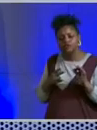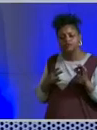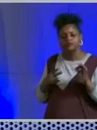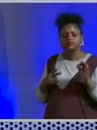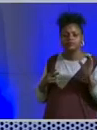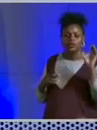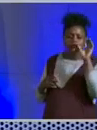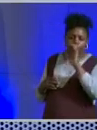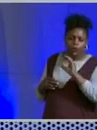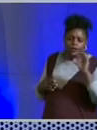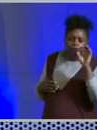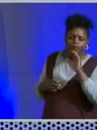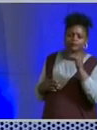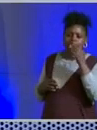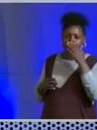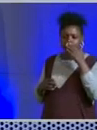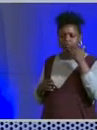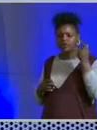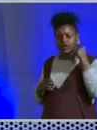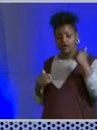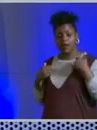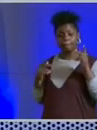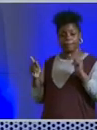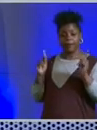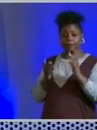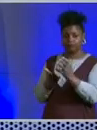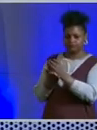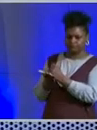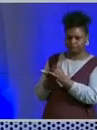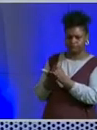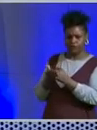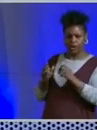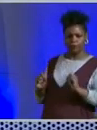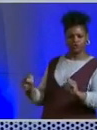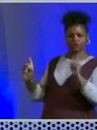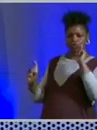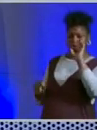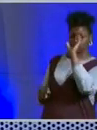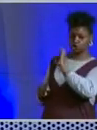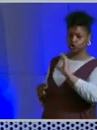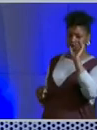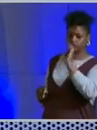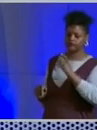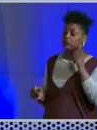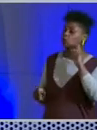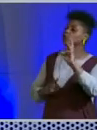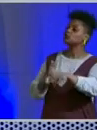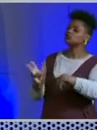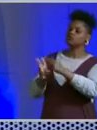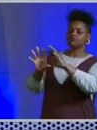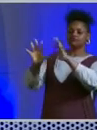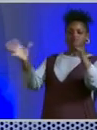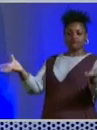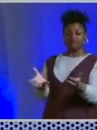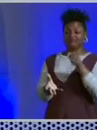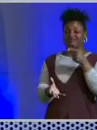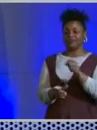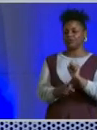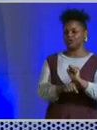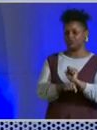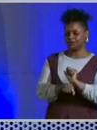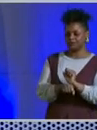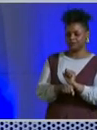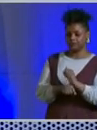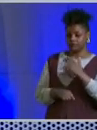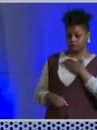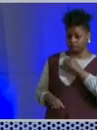And so I think our young people deserve an opportunity to explore in the world of work. The second, and my staff will